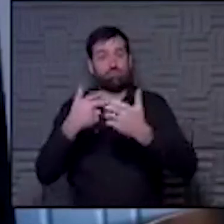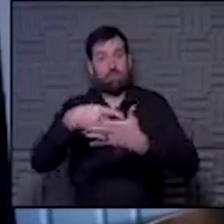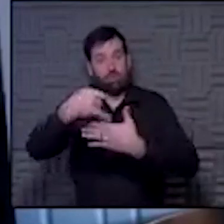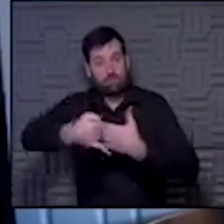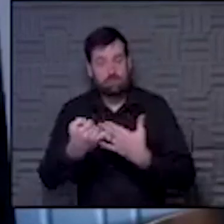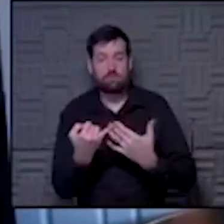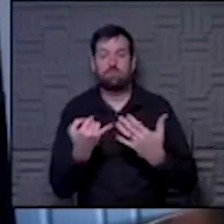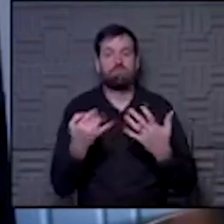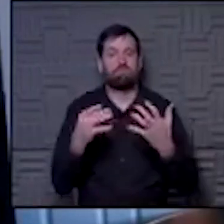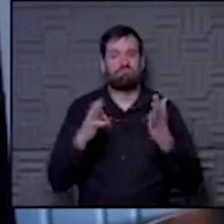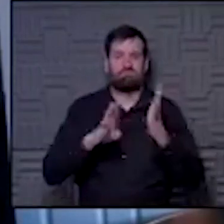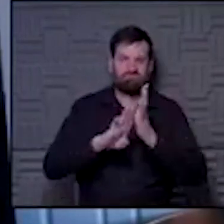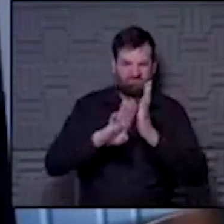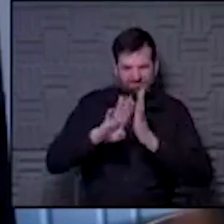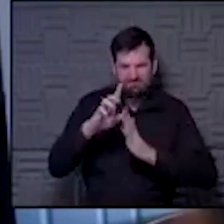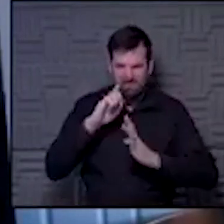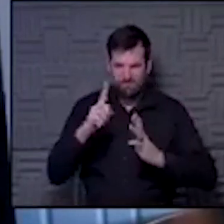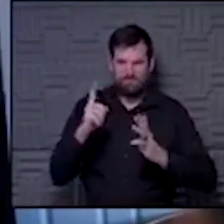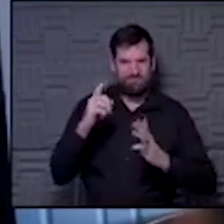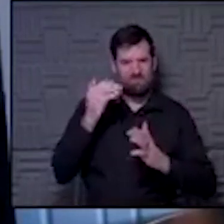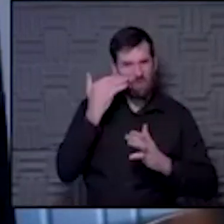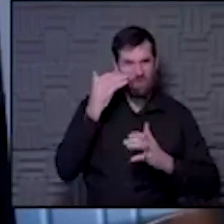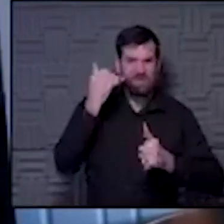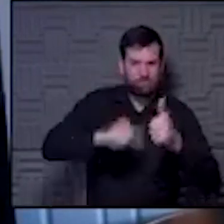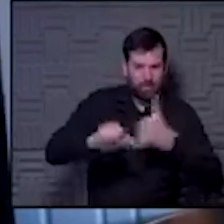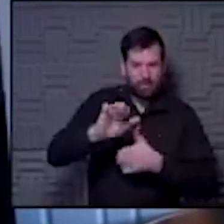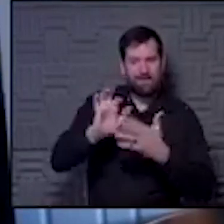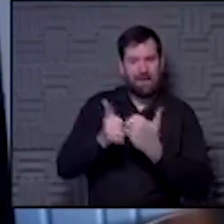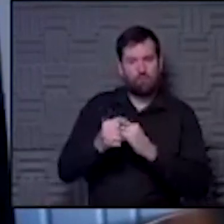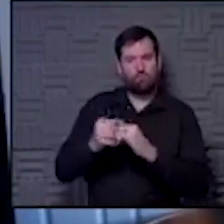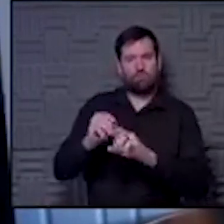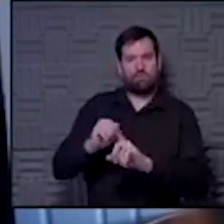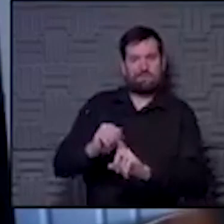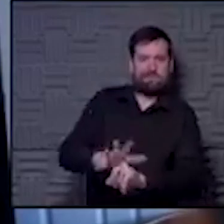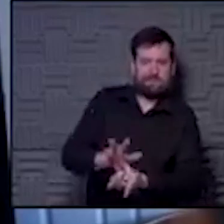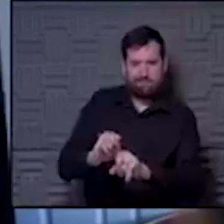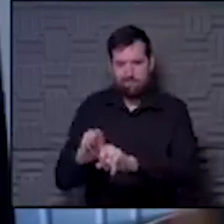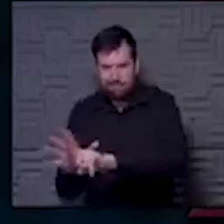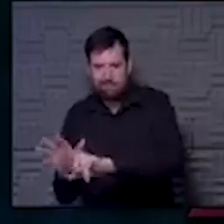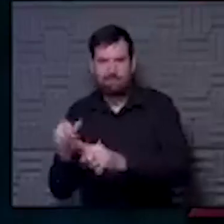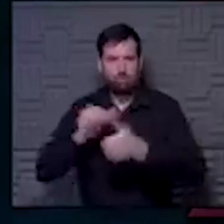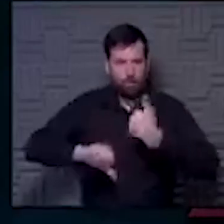people who know one another help influence one another to do the right thing.